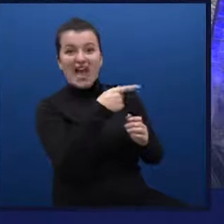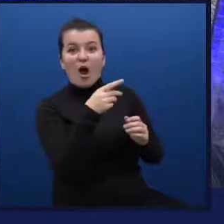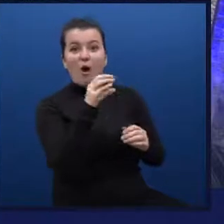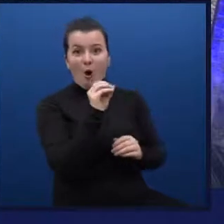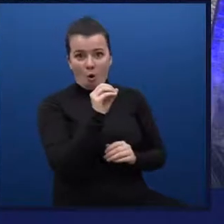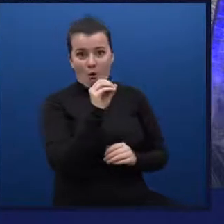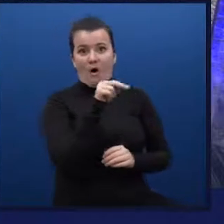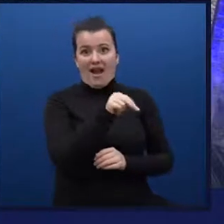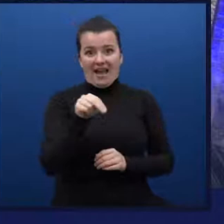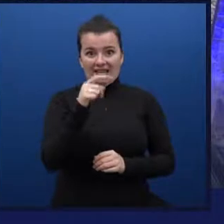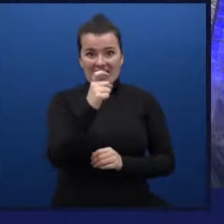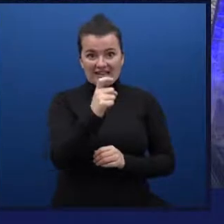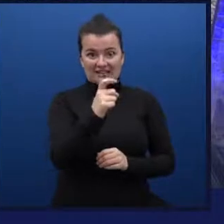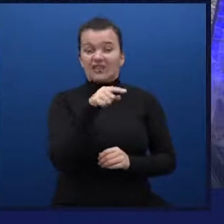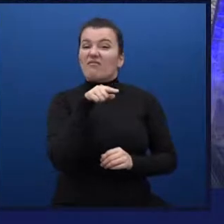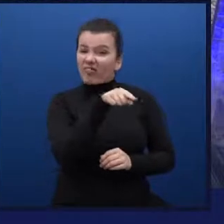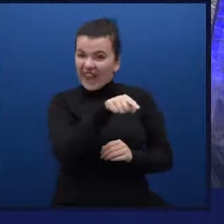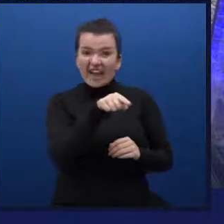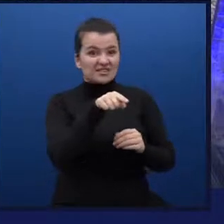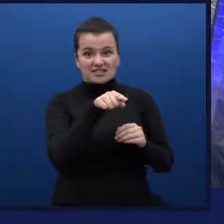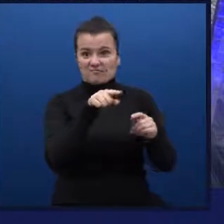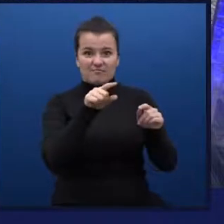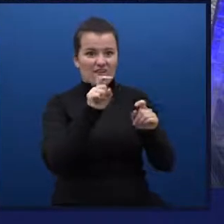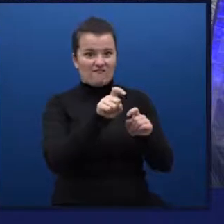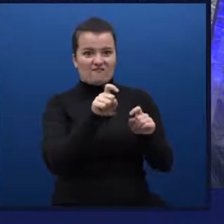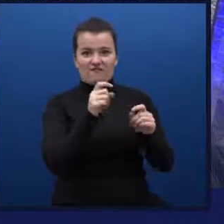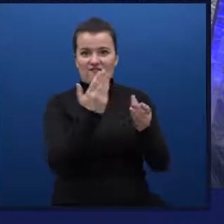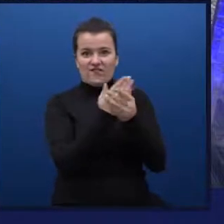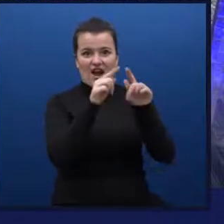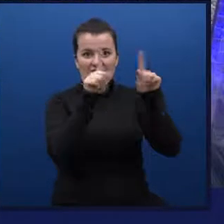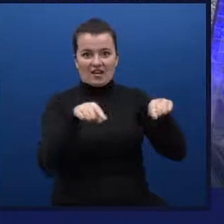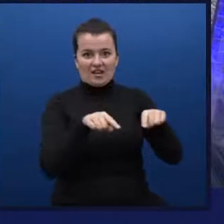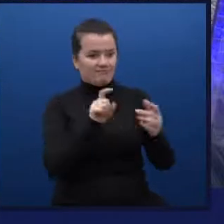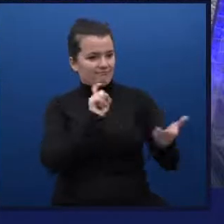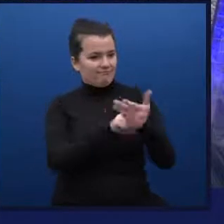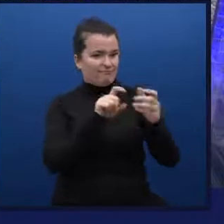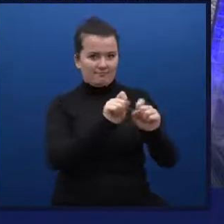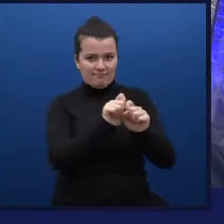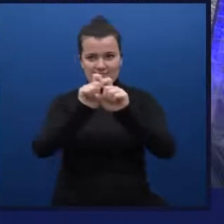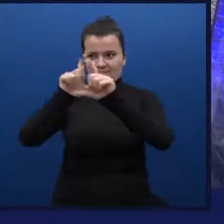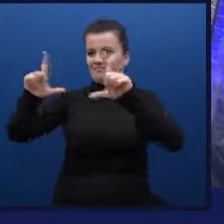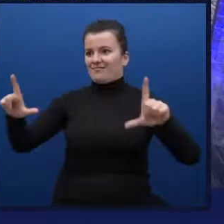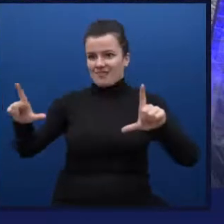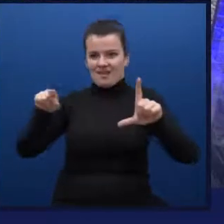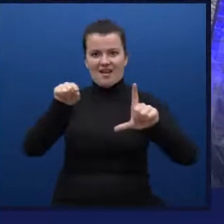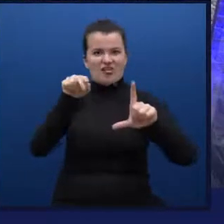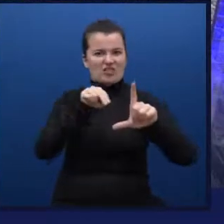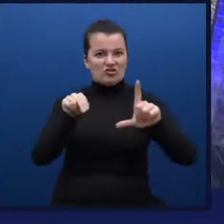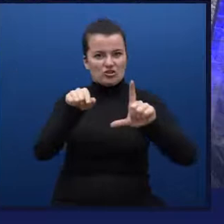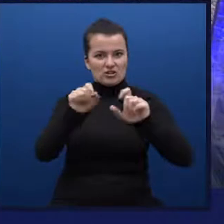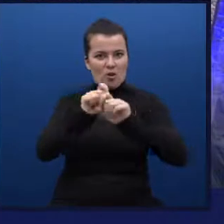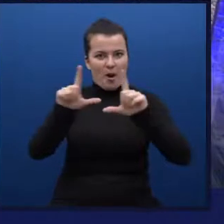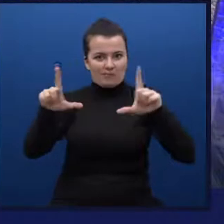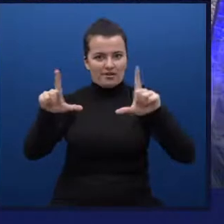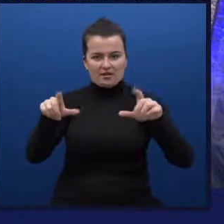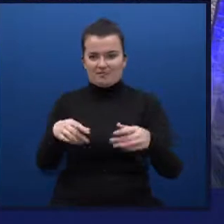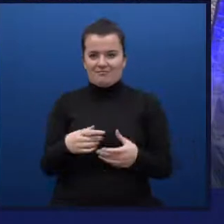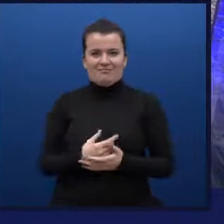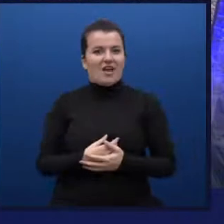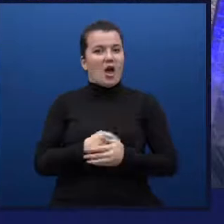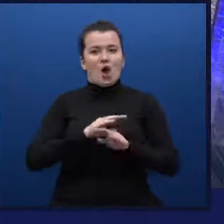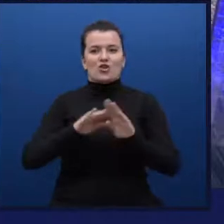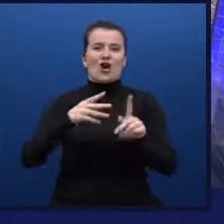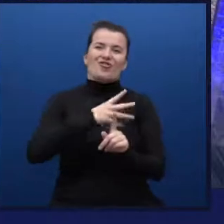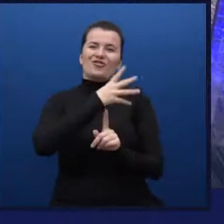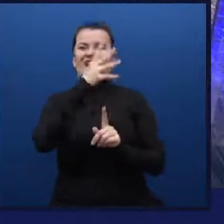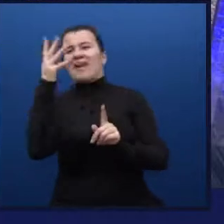model.onnx. It's a file. And I clicked on it, opened it in Netron. You can see the innards of it. There was no rainbows and butterflies in there. It was just a bunch